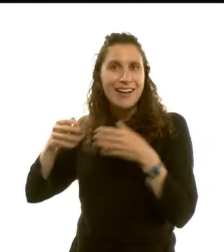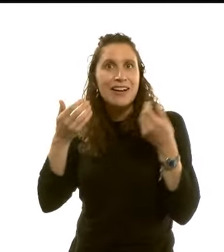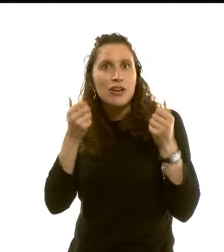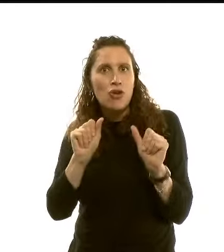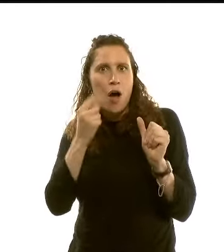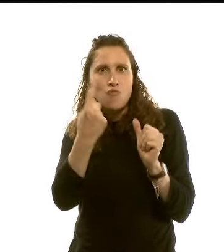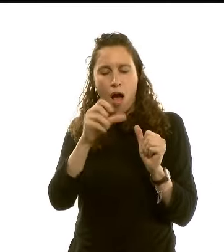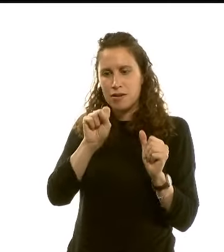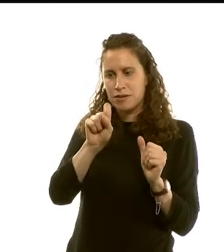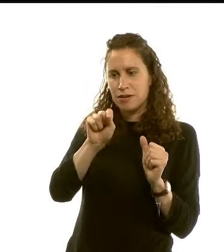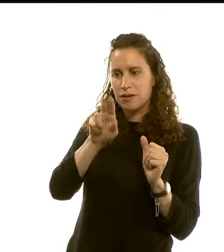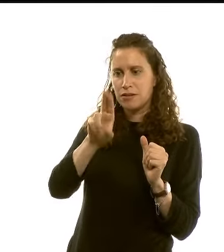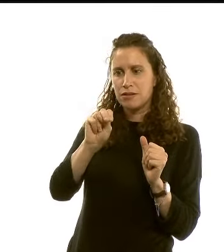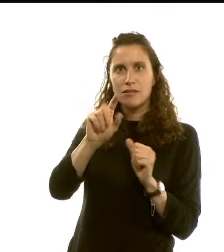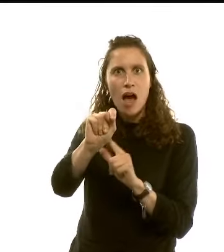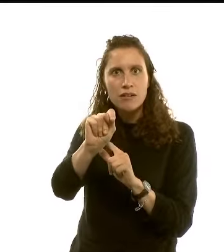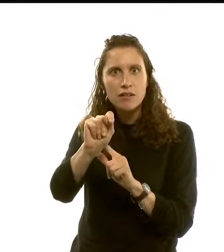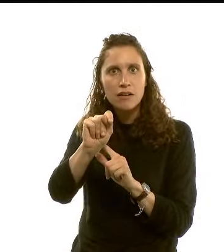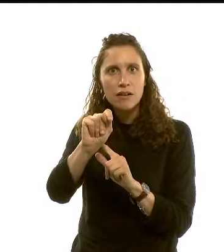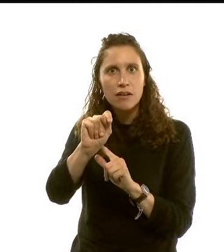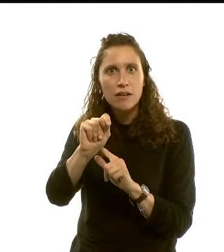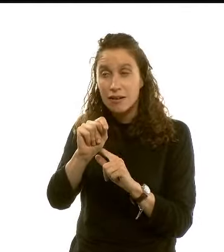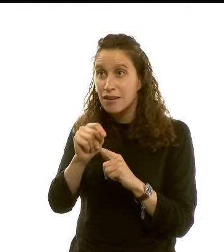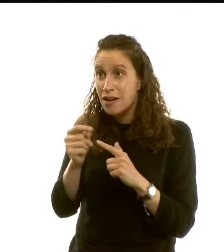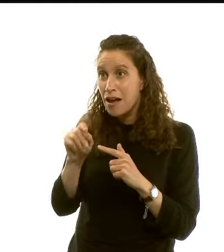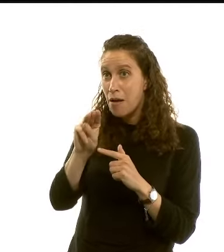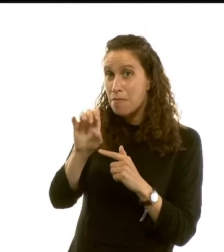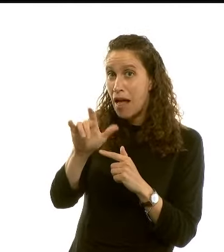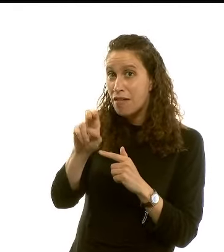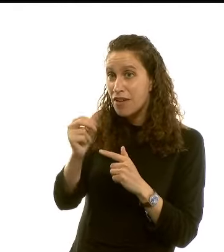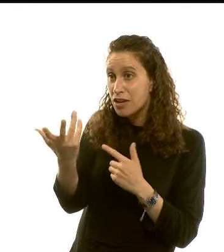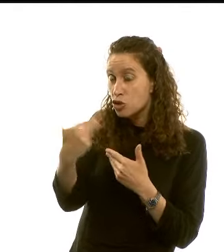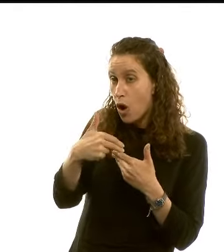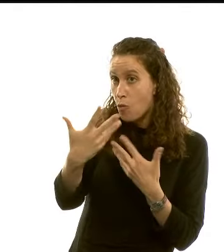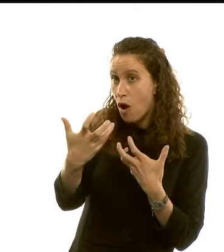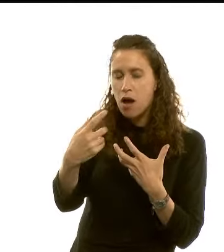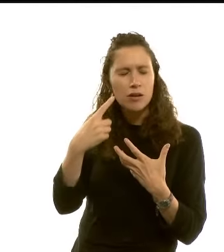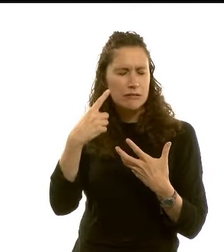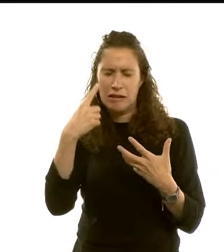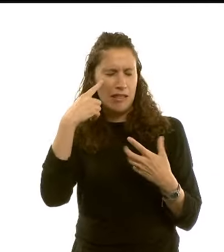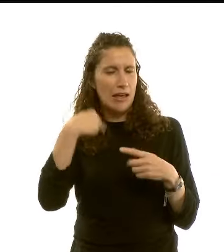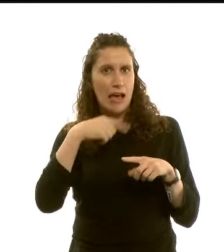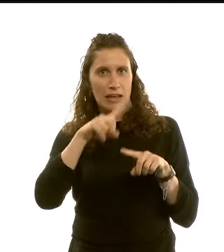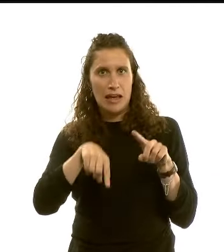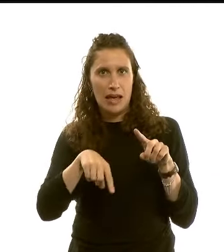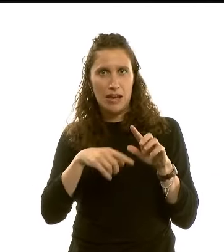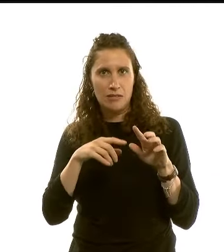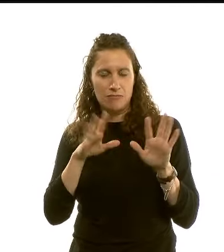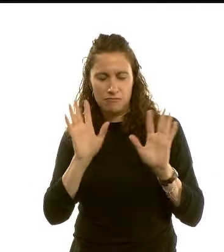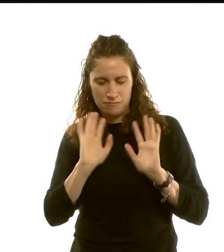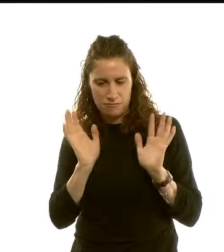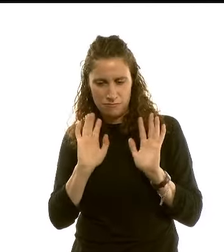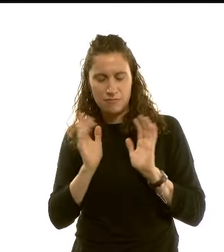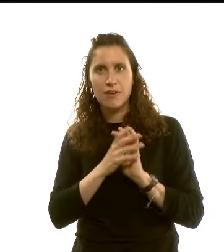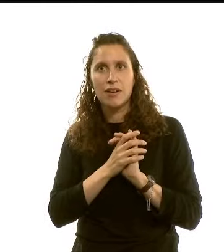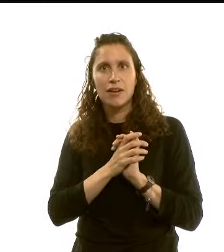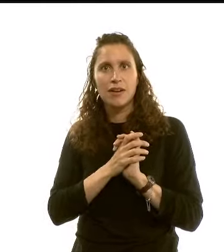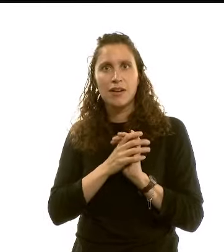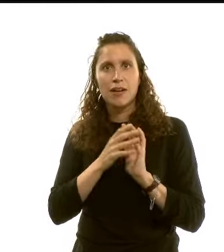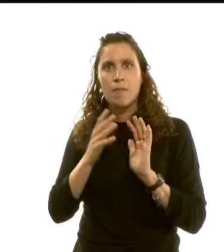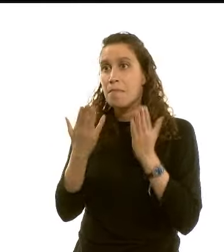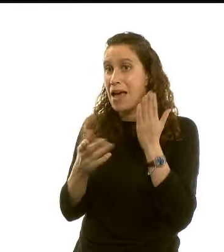Stuntz stunt. Yes. Mel, do you want in on this as well? Do you want to join in? Well, I don't think I can because of, you know, journalism and stuff. Well, perhaps this